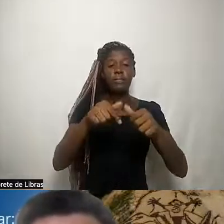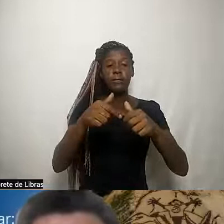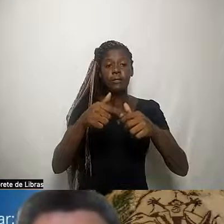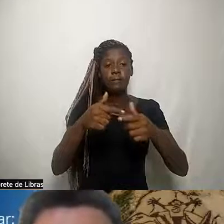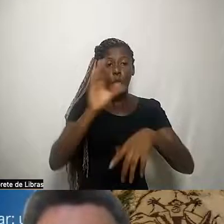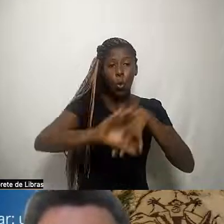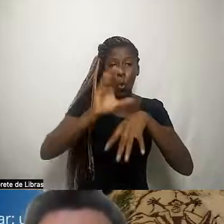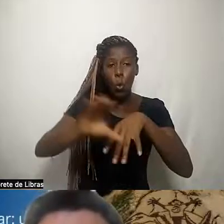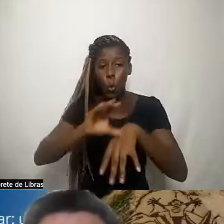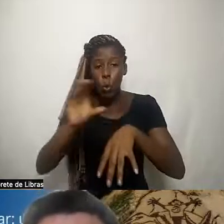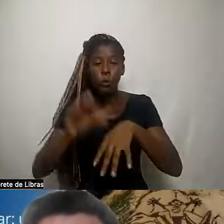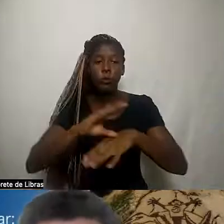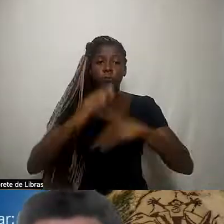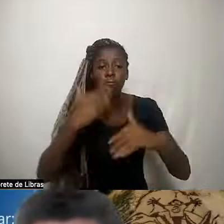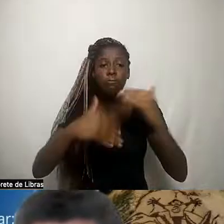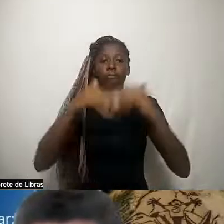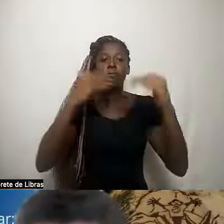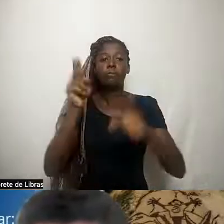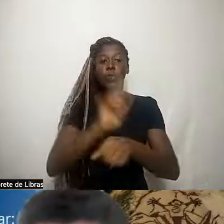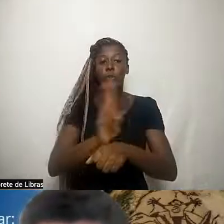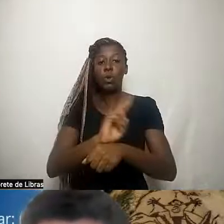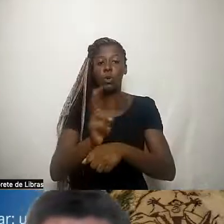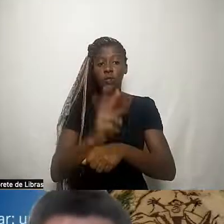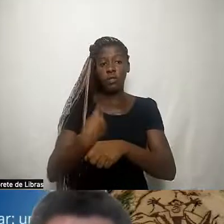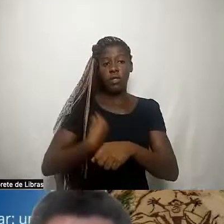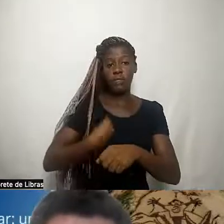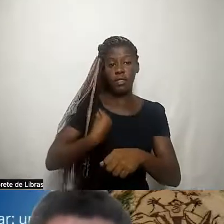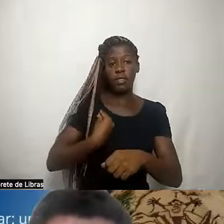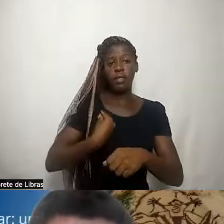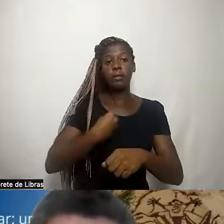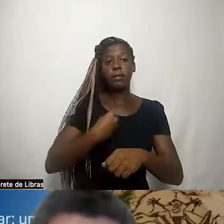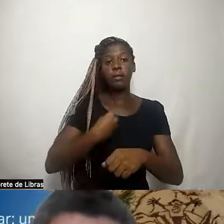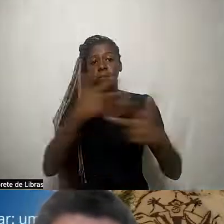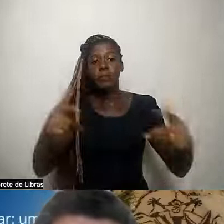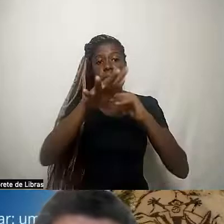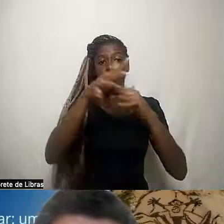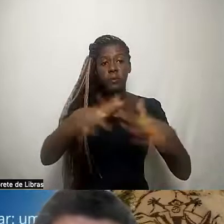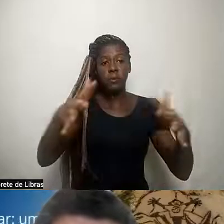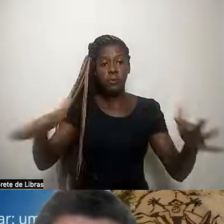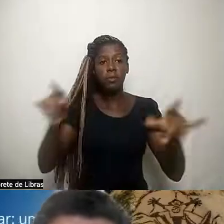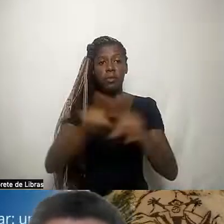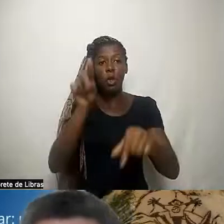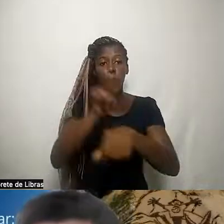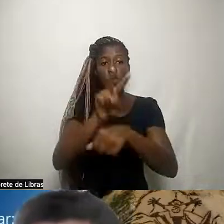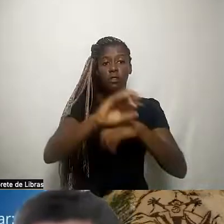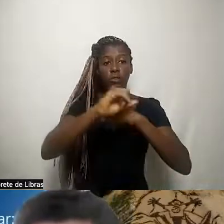With of the research biodiversity in and terms marine of biodiversity marine and biodiversity ocean and ocean conservation. conservation.